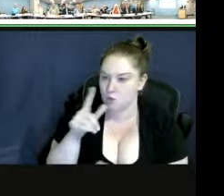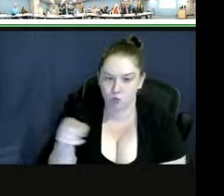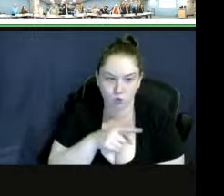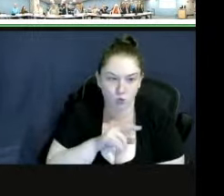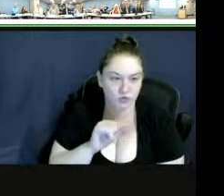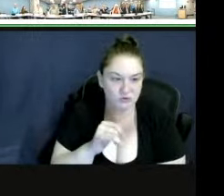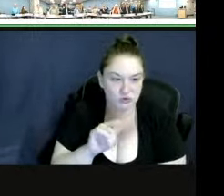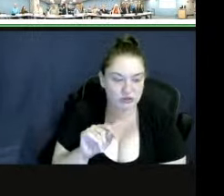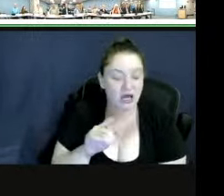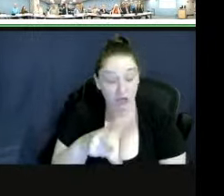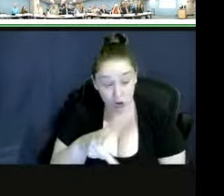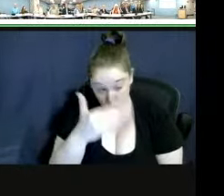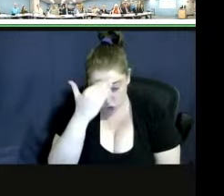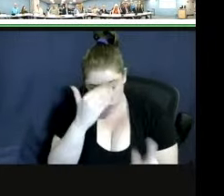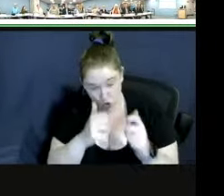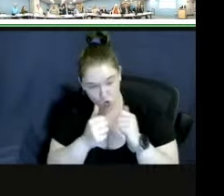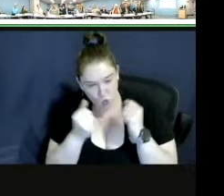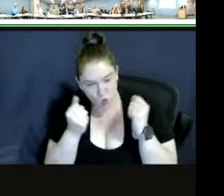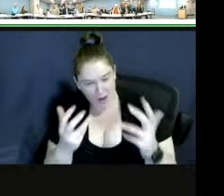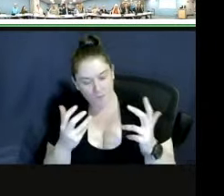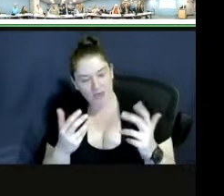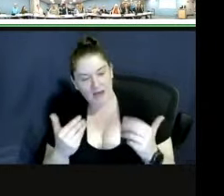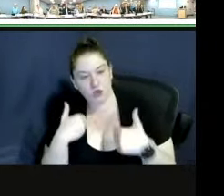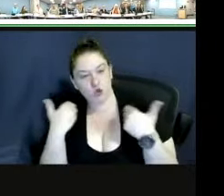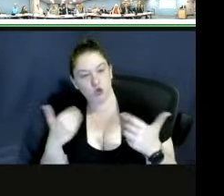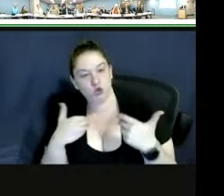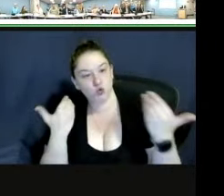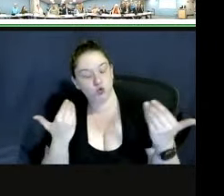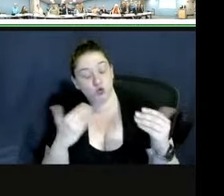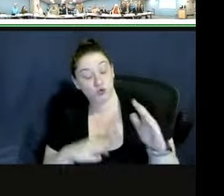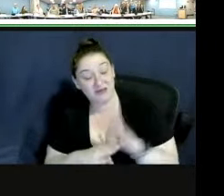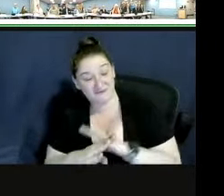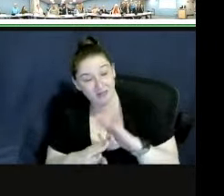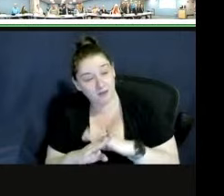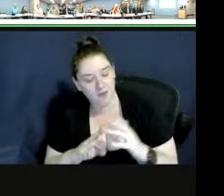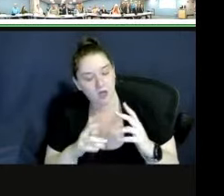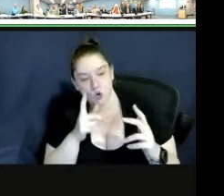Do you know how many youth participate in those programs that we have?